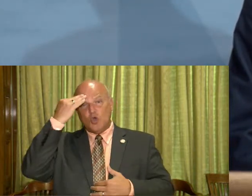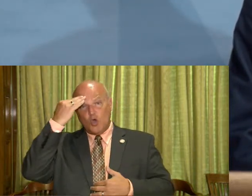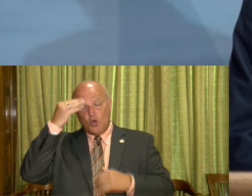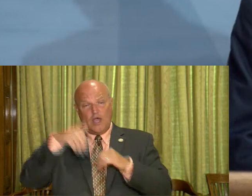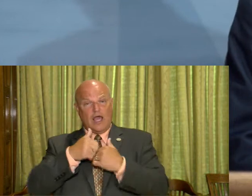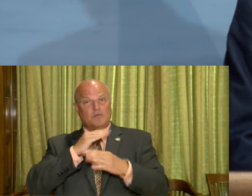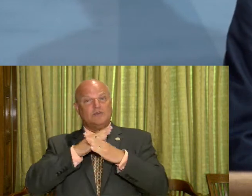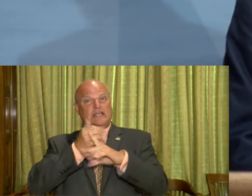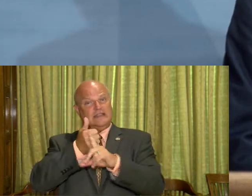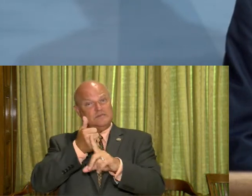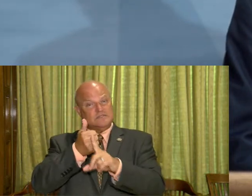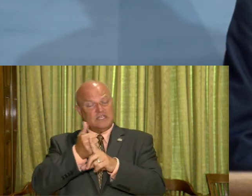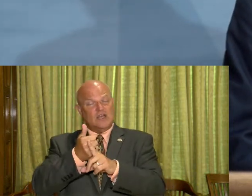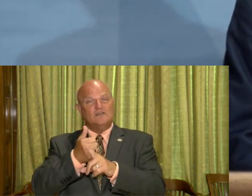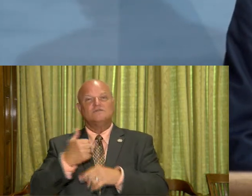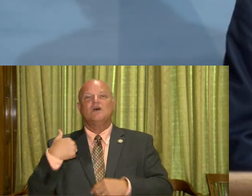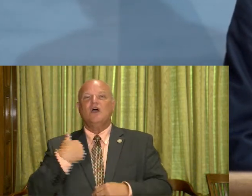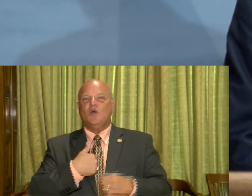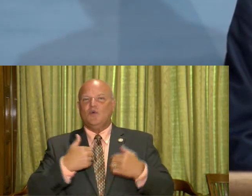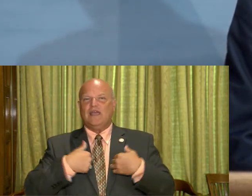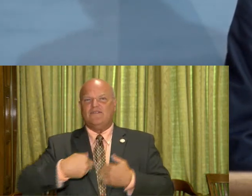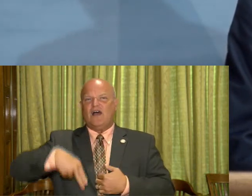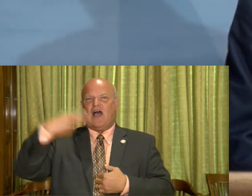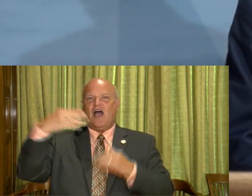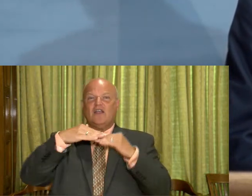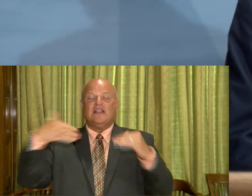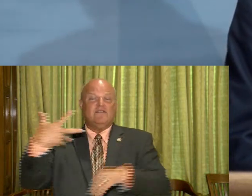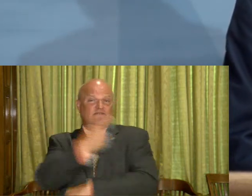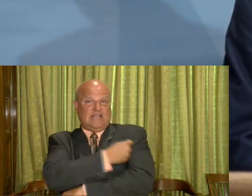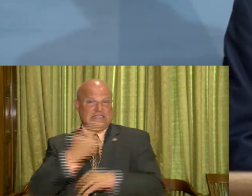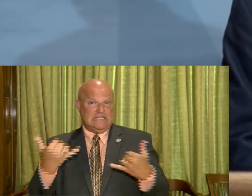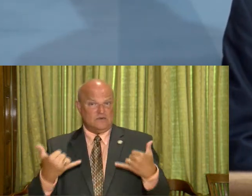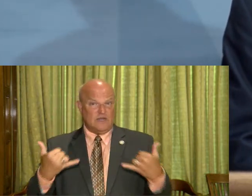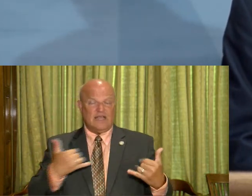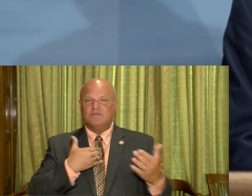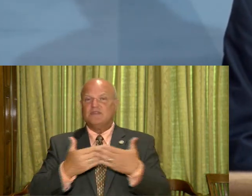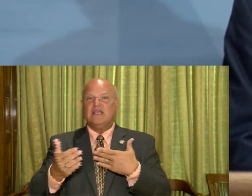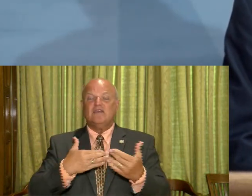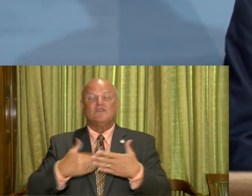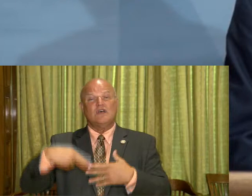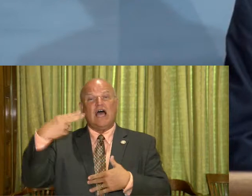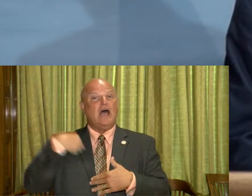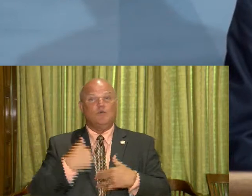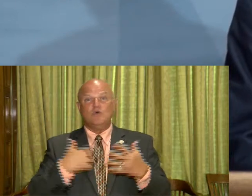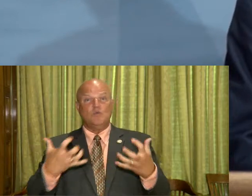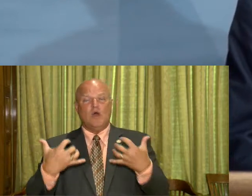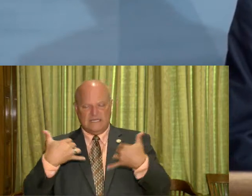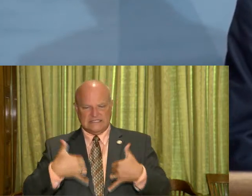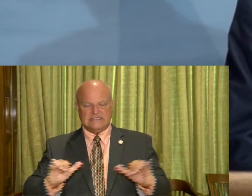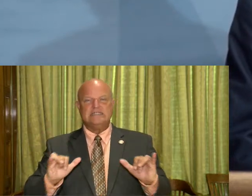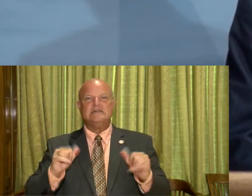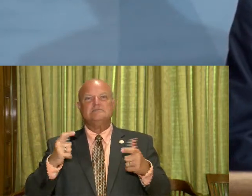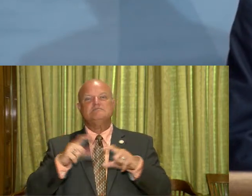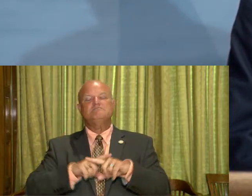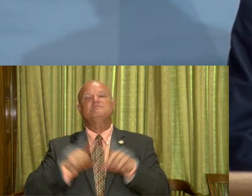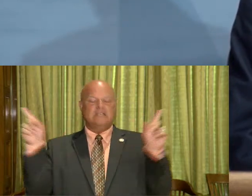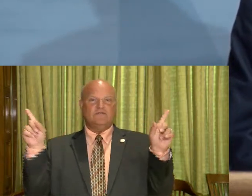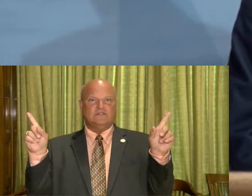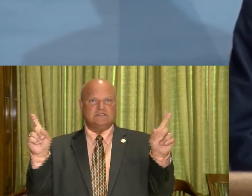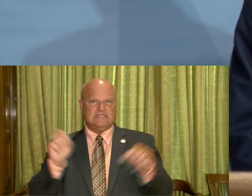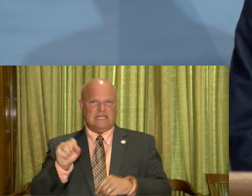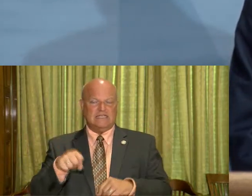protect themselves, and of course we have a higher level of vaccination, and even though it's not as high as we want, it still makes a big difference.